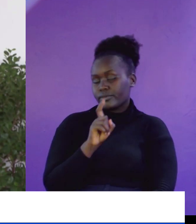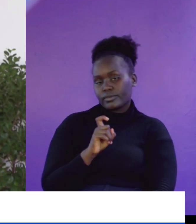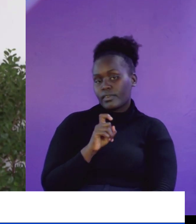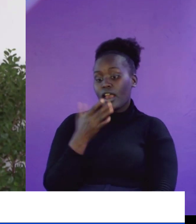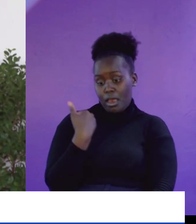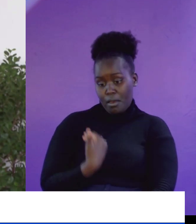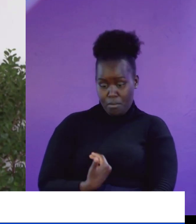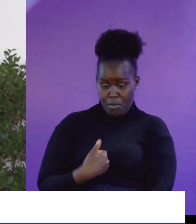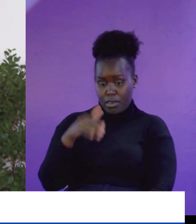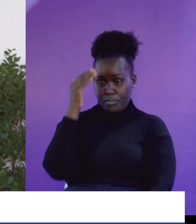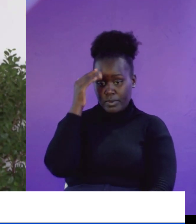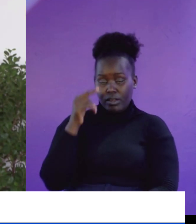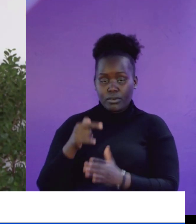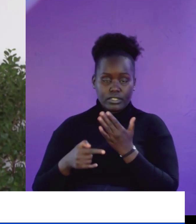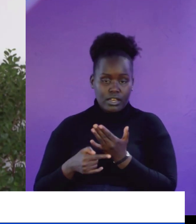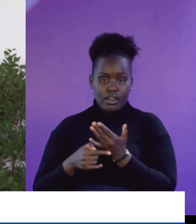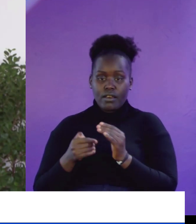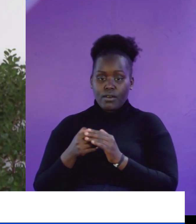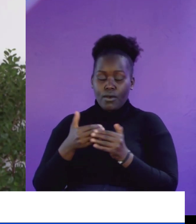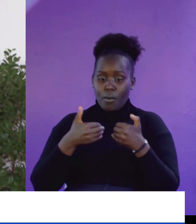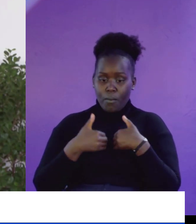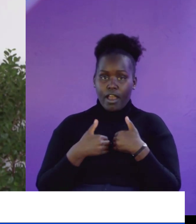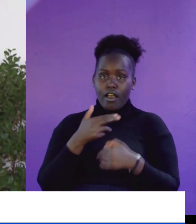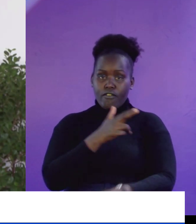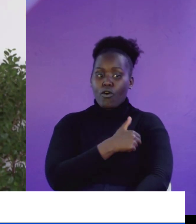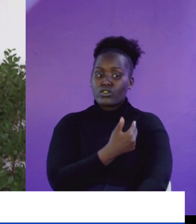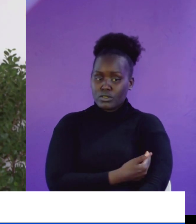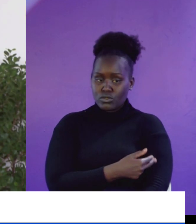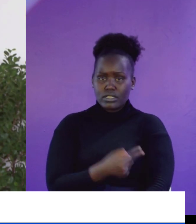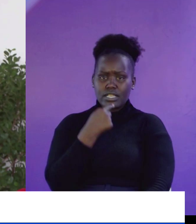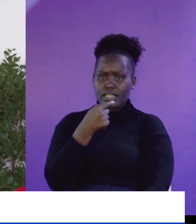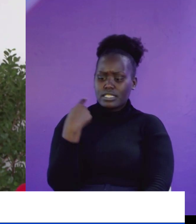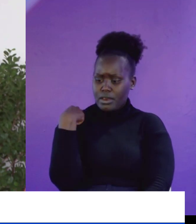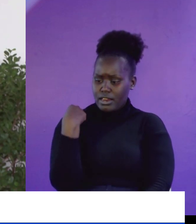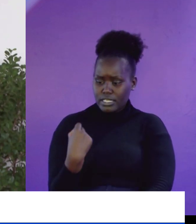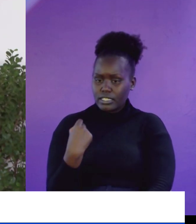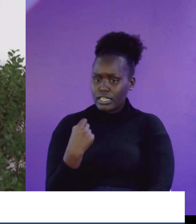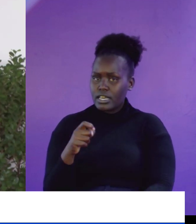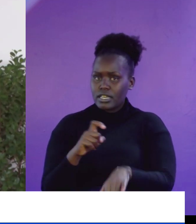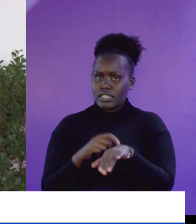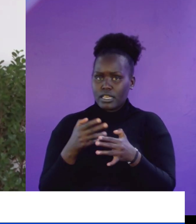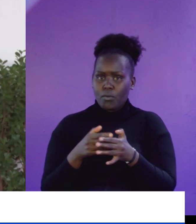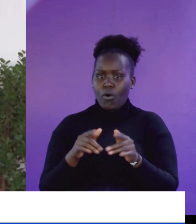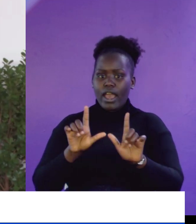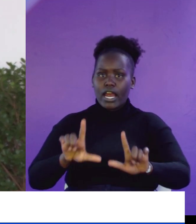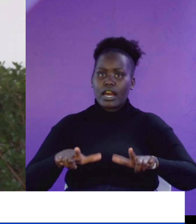Mimi najua bado kuna mahospitali, na nilisema juzi wakati nilikuwa hapo Limuru,